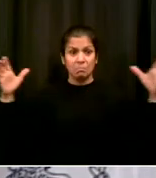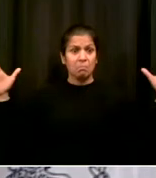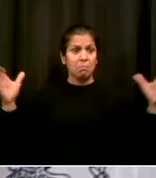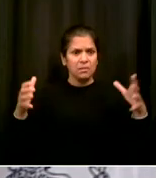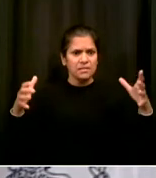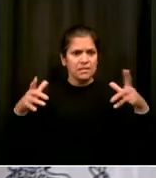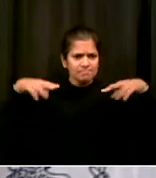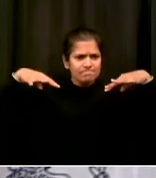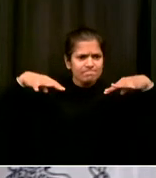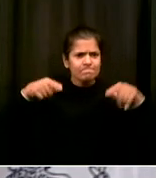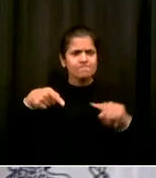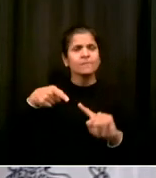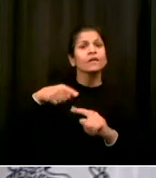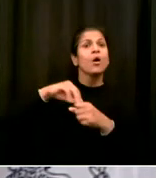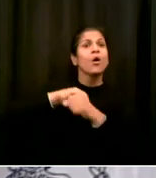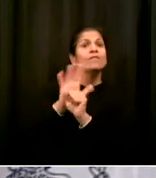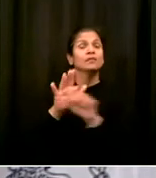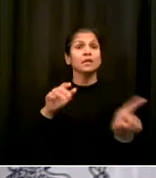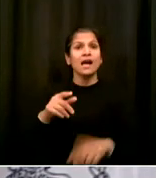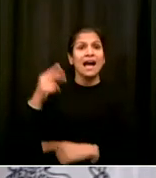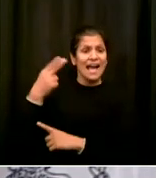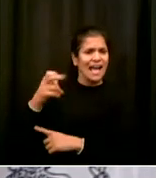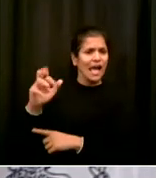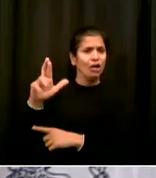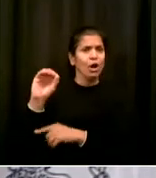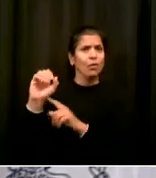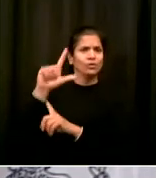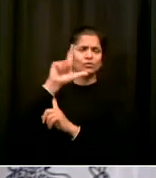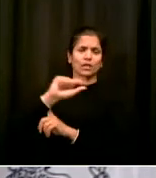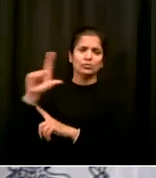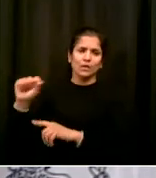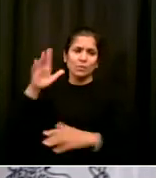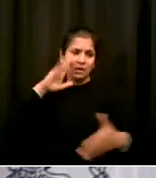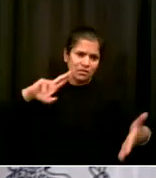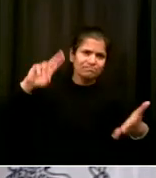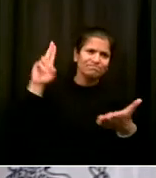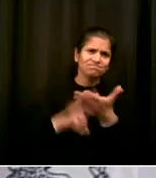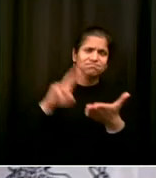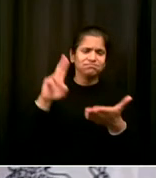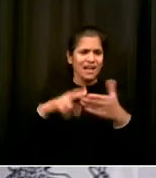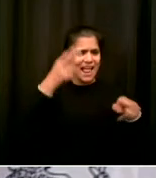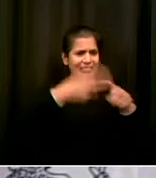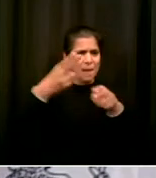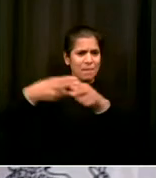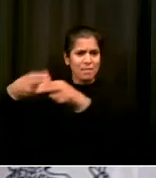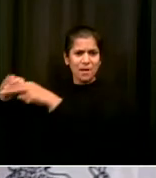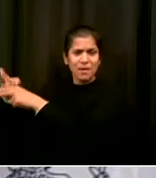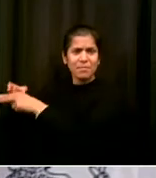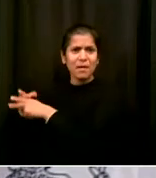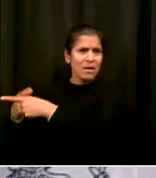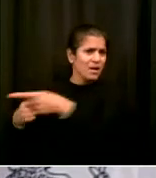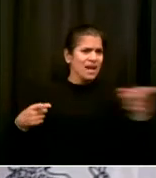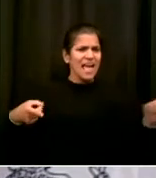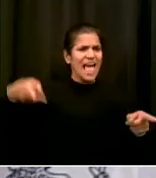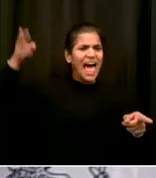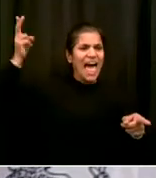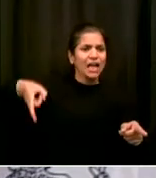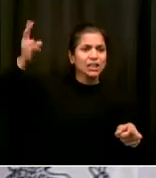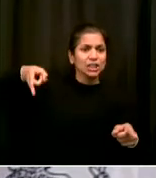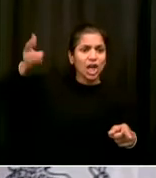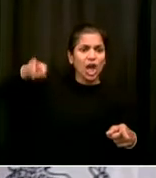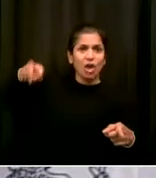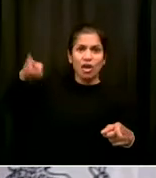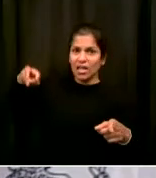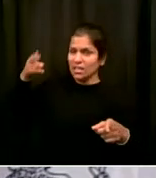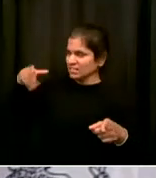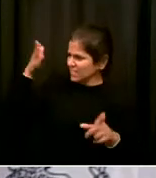part of the history of this city, and you're going to be in the history books as people who made a tremendous positive difference for the people of New York City and your whole teams. Thank you,